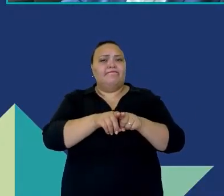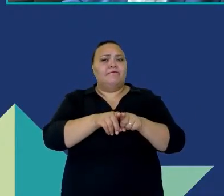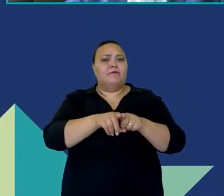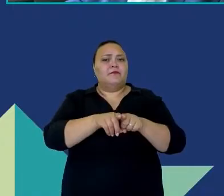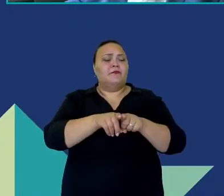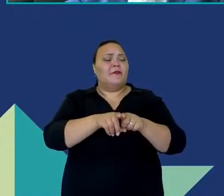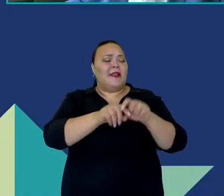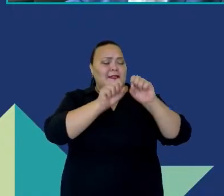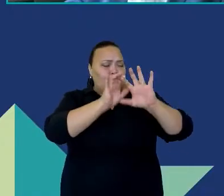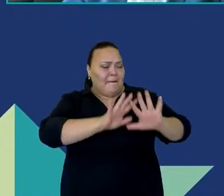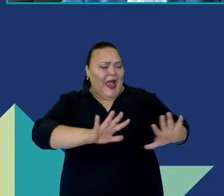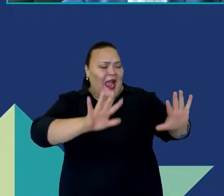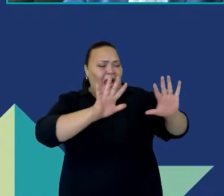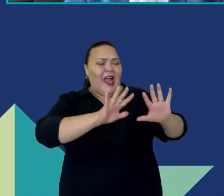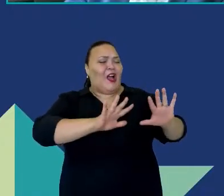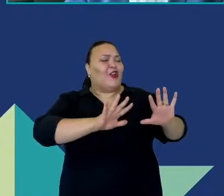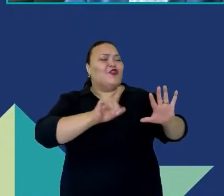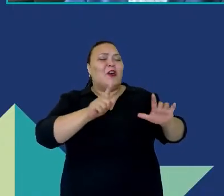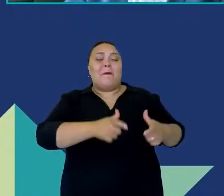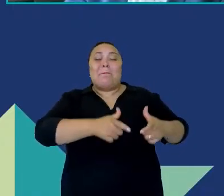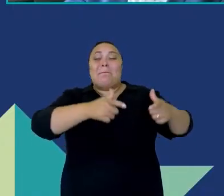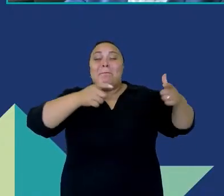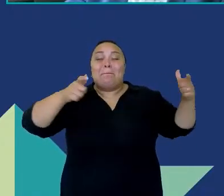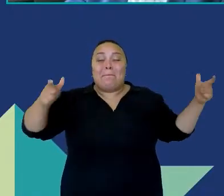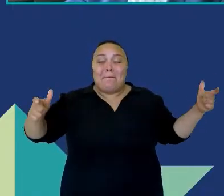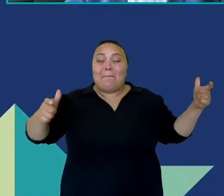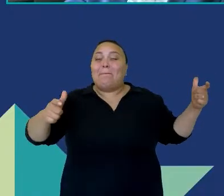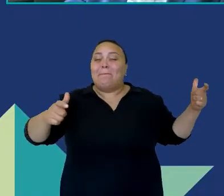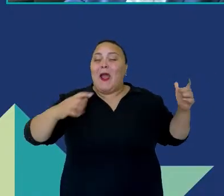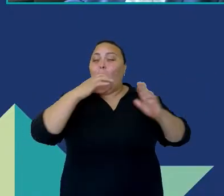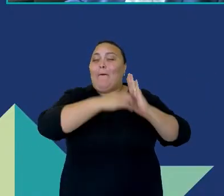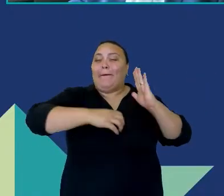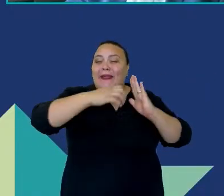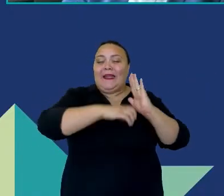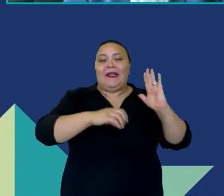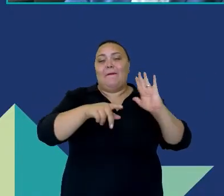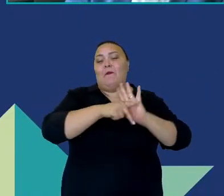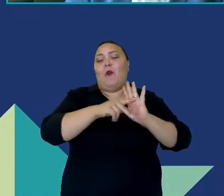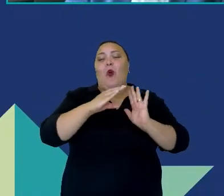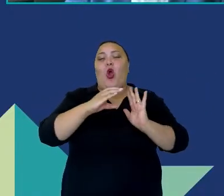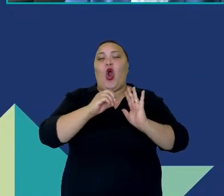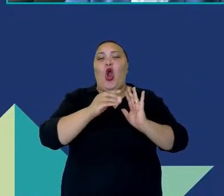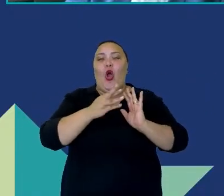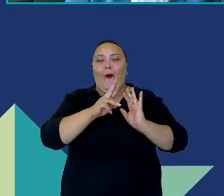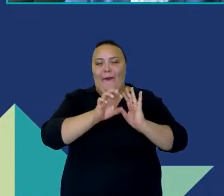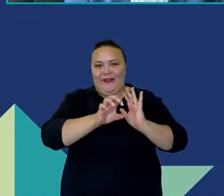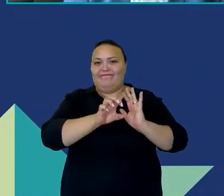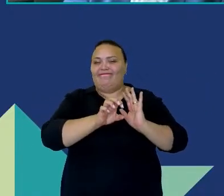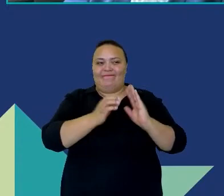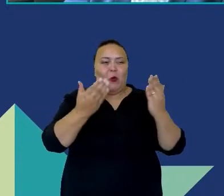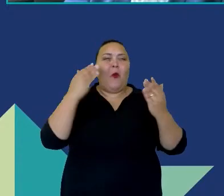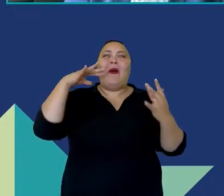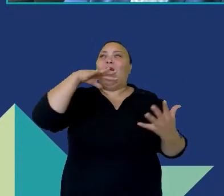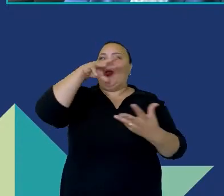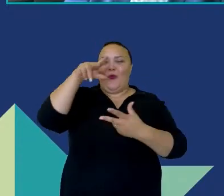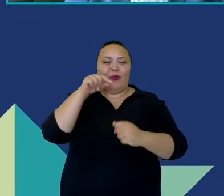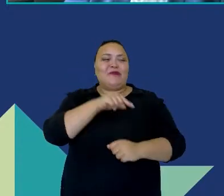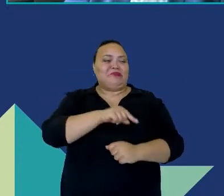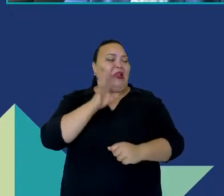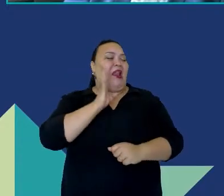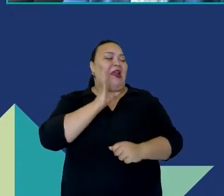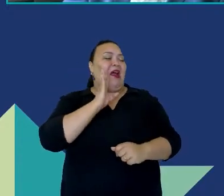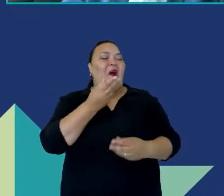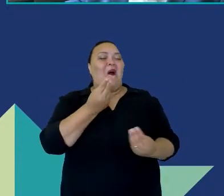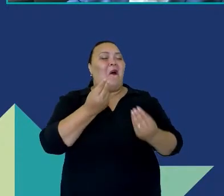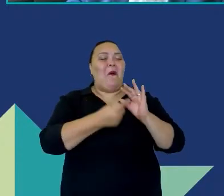mining companies in the world. And this is a very nice way, in my opinion, of presenting